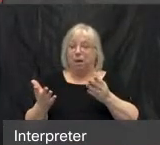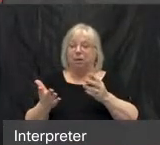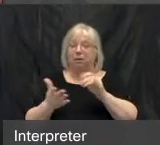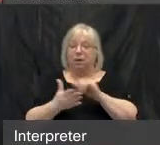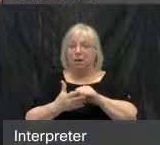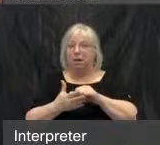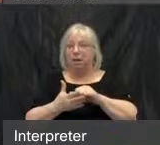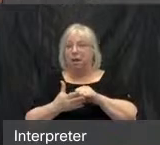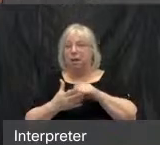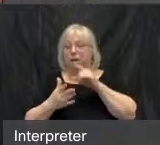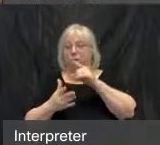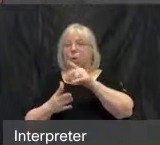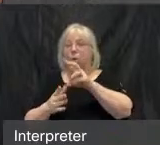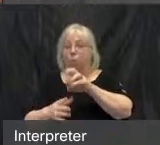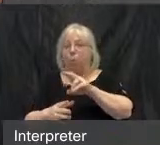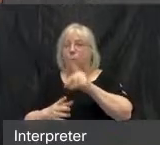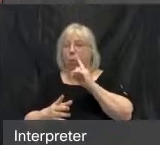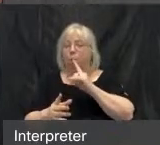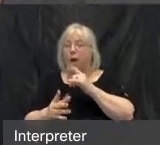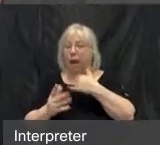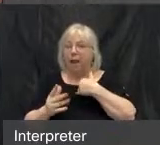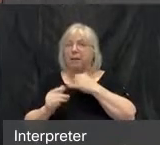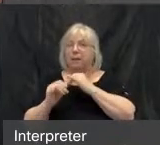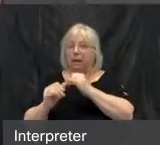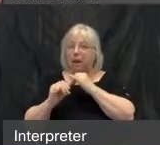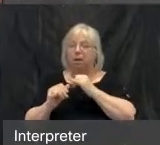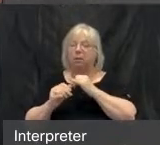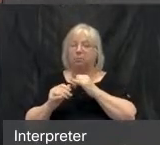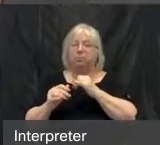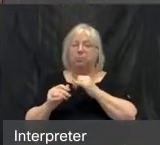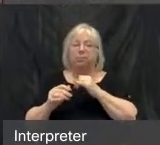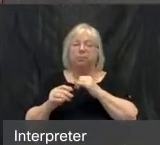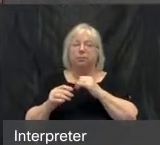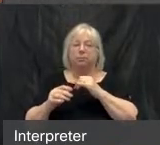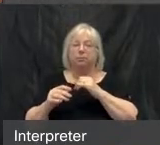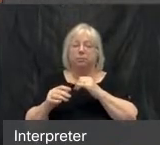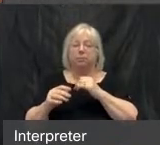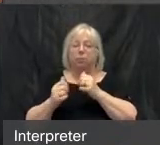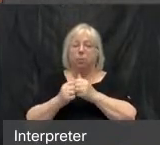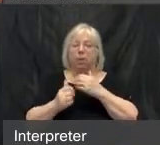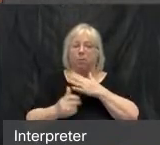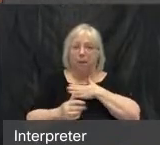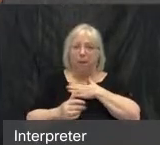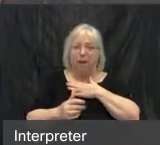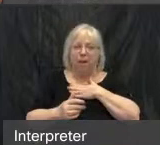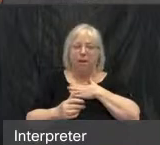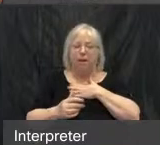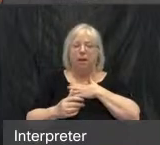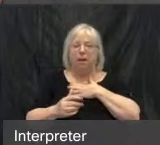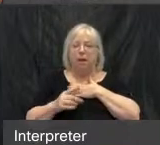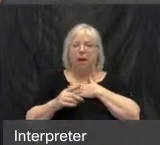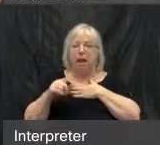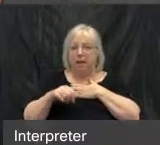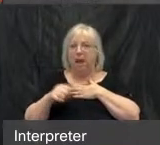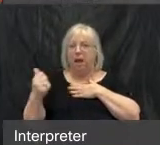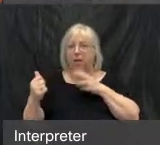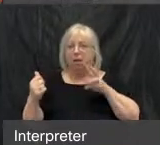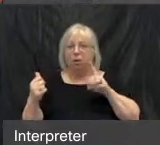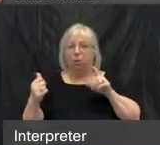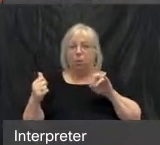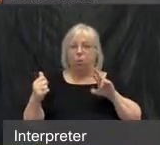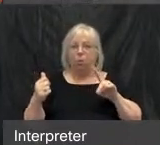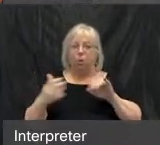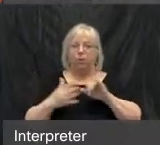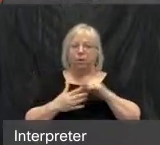has in common with mine and Director Rocks and Director White's ward. So I think that's one of the reasons why